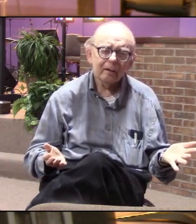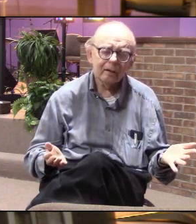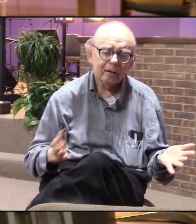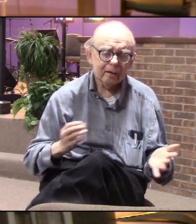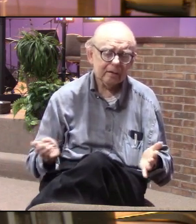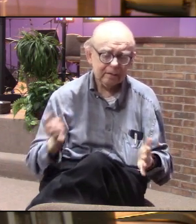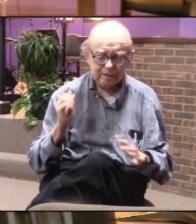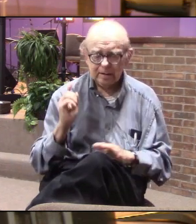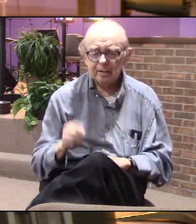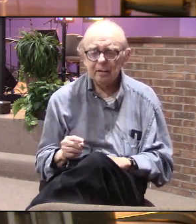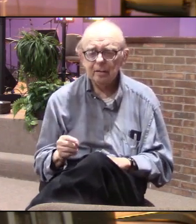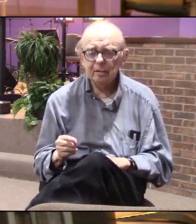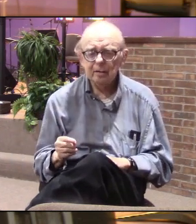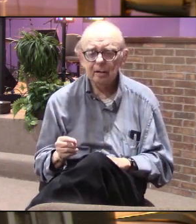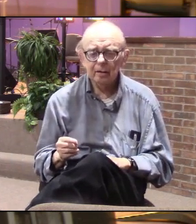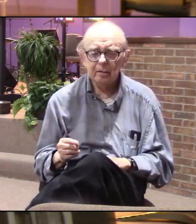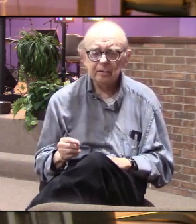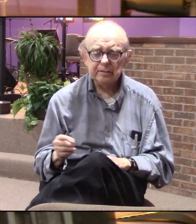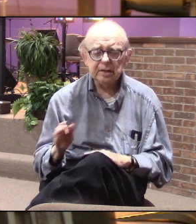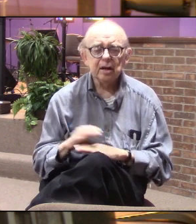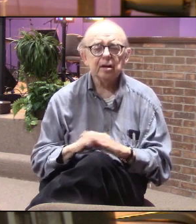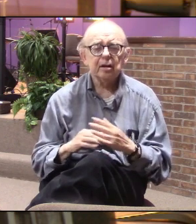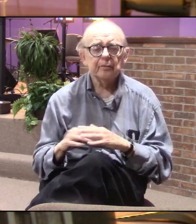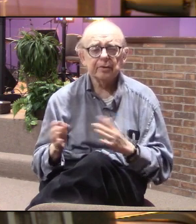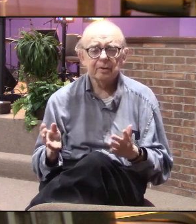And they need comfort.